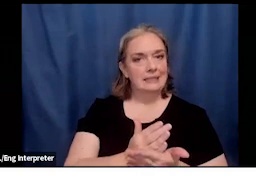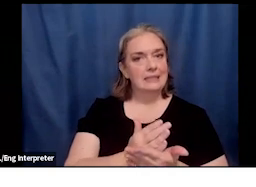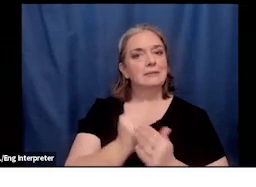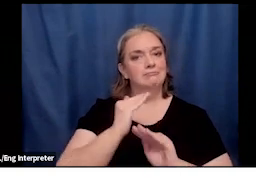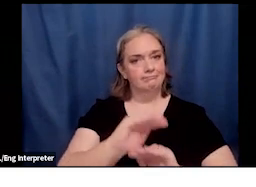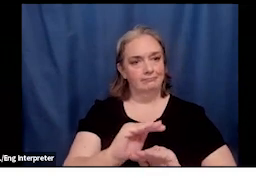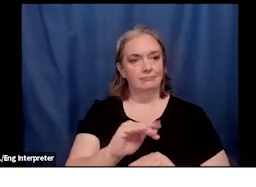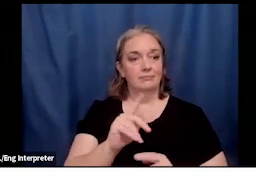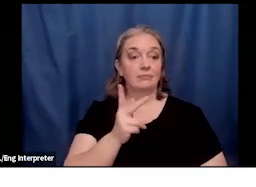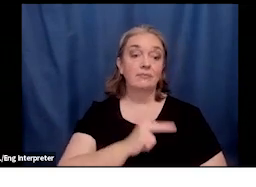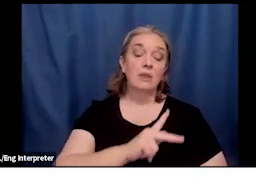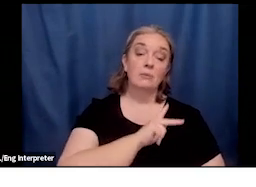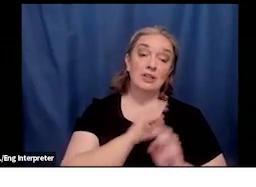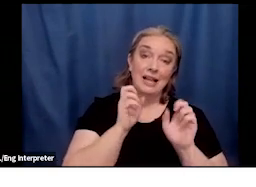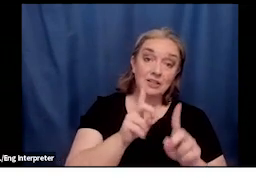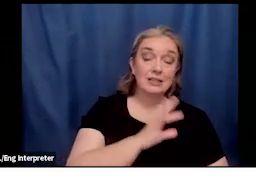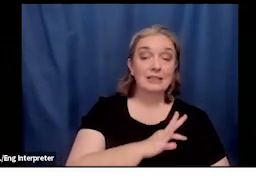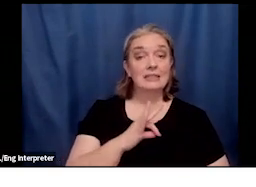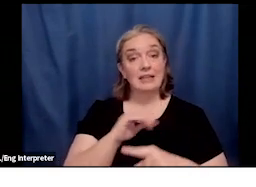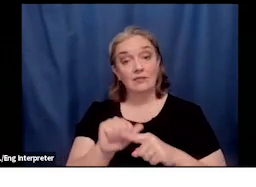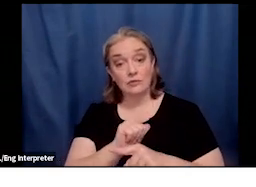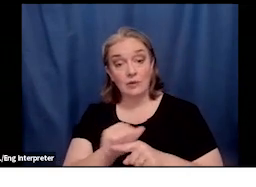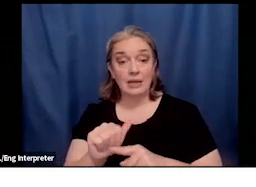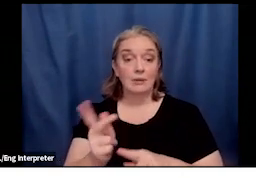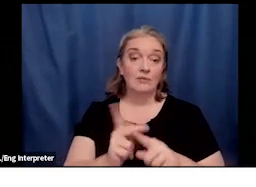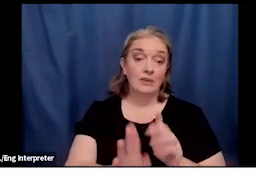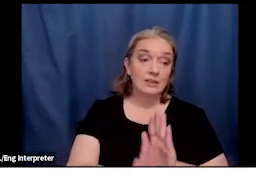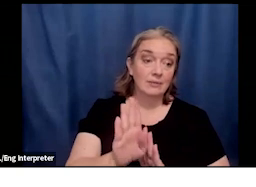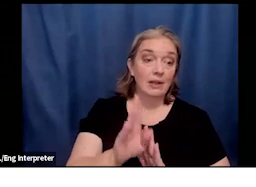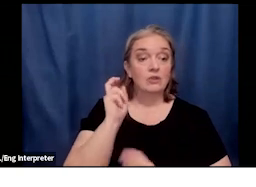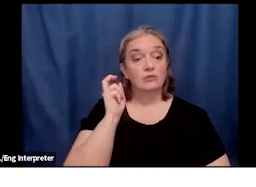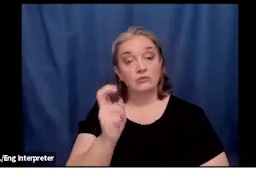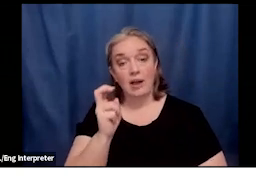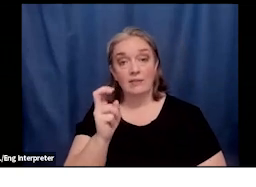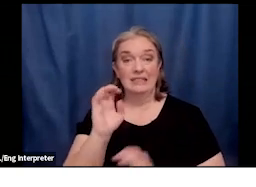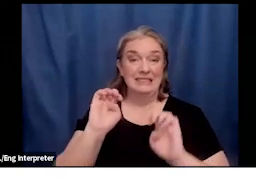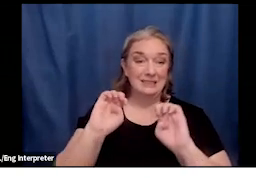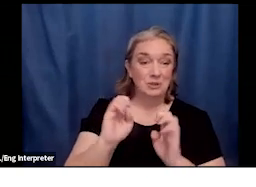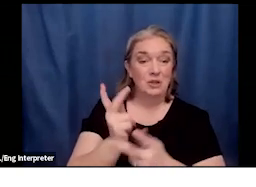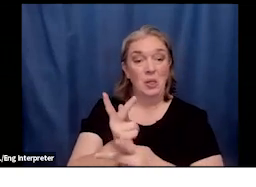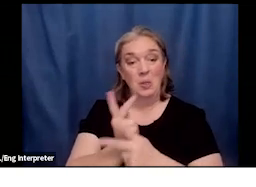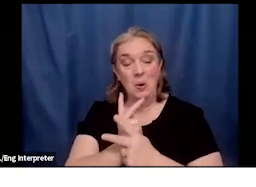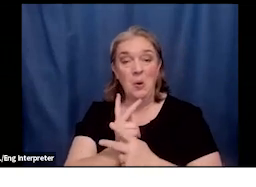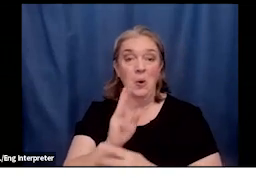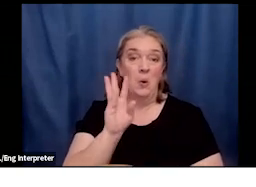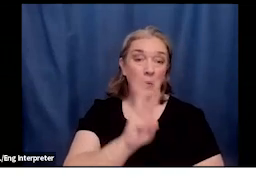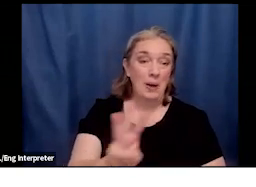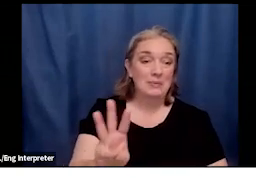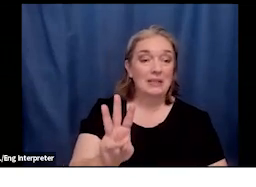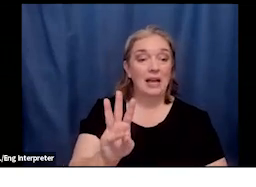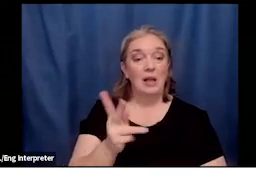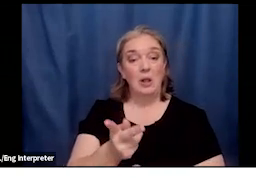education, staff training, professional development, travel, emergencies, loans, software, website domains,